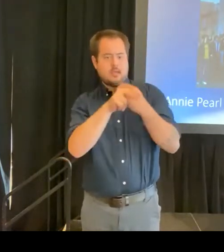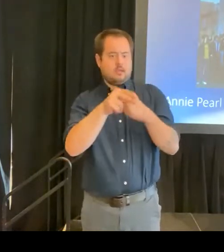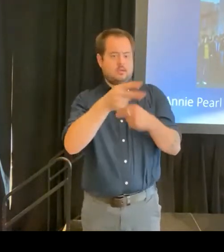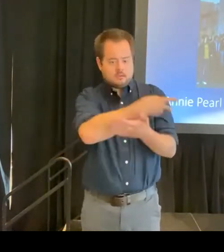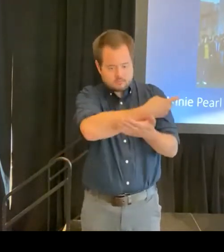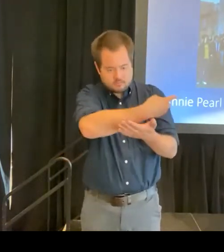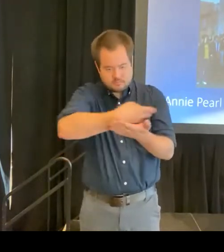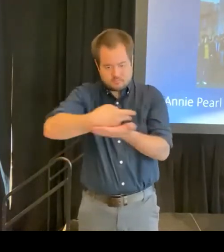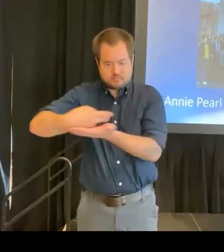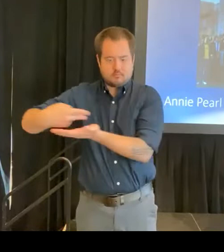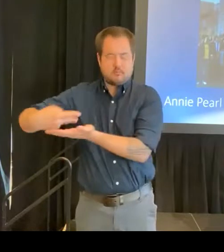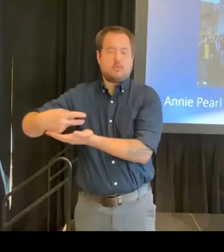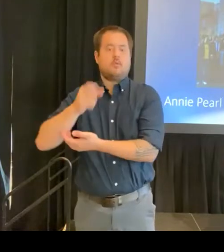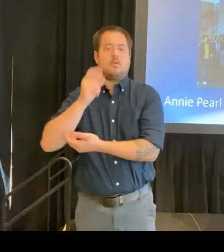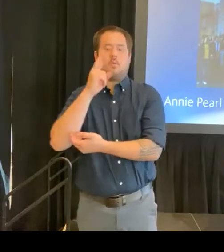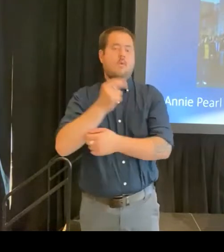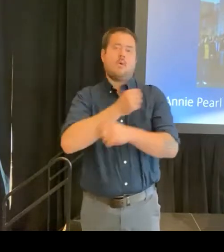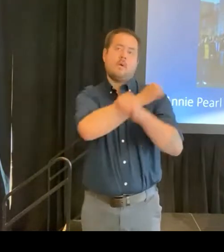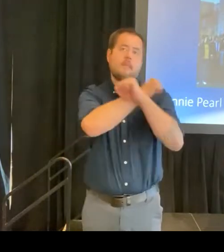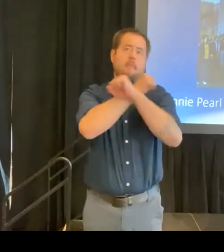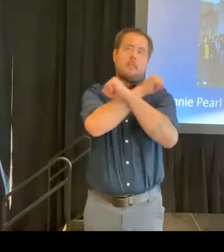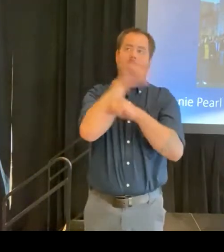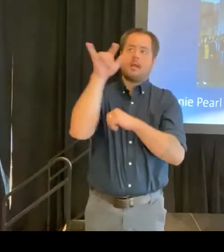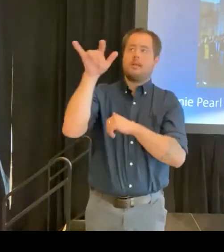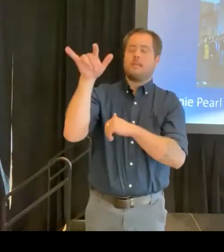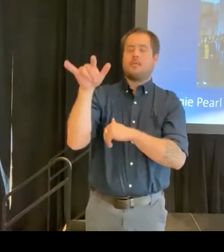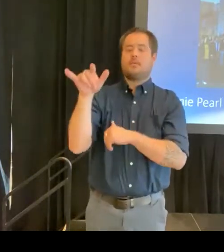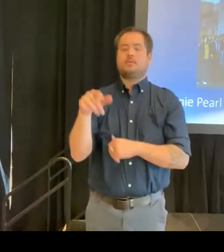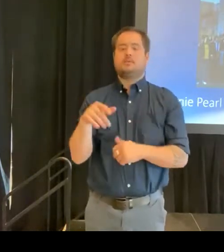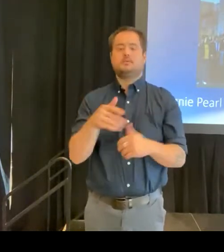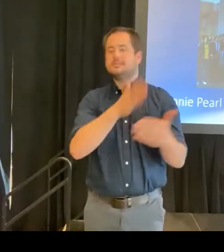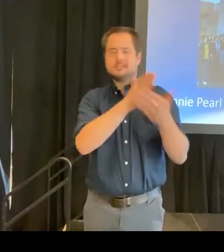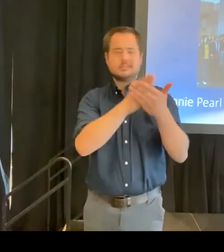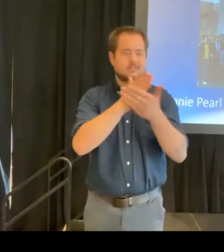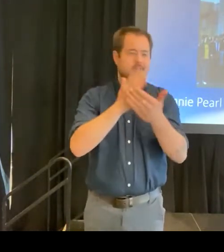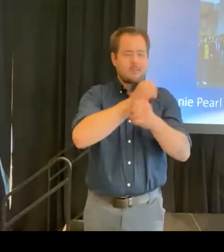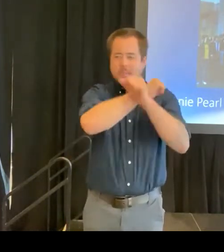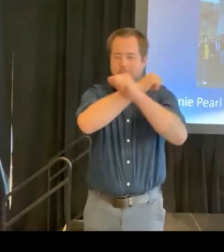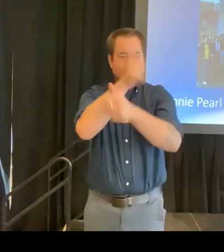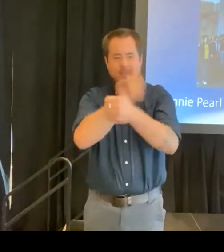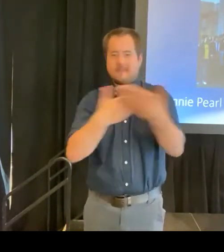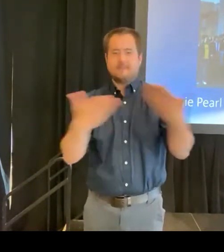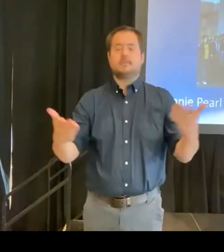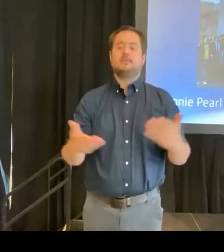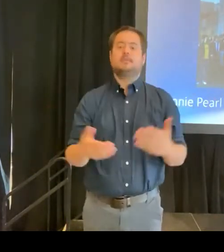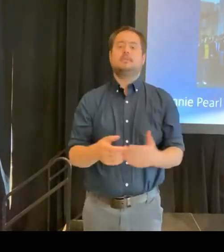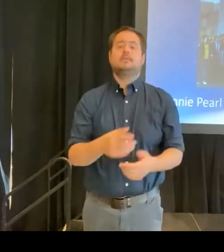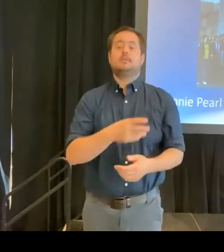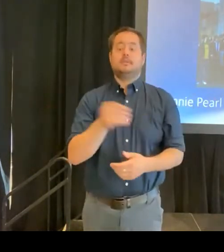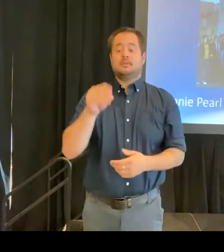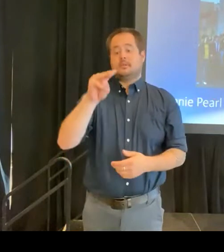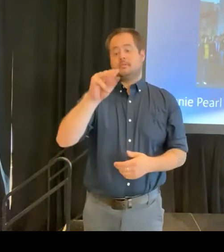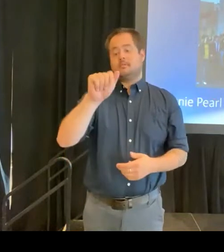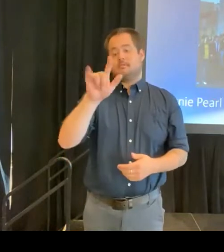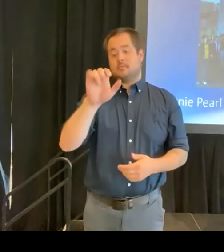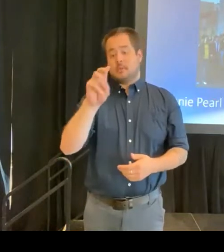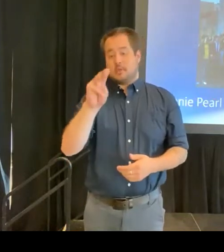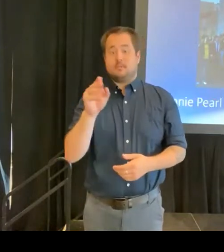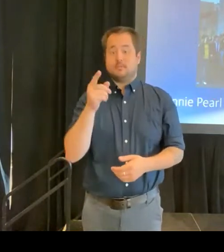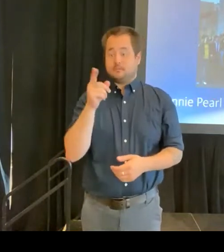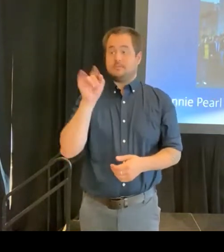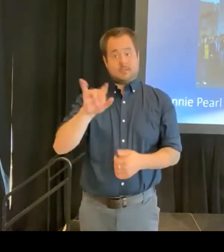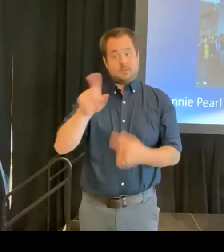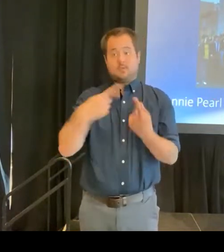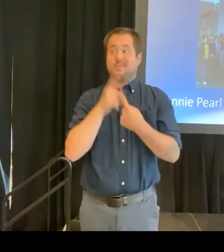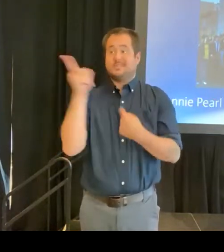the airports and stuff like that. And stopping everything up. And that's when Malcolm said, this is real